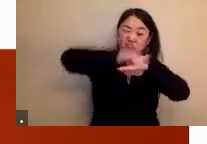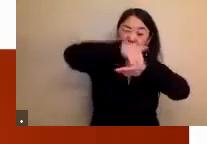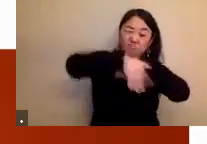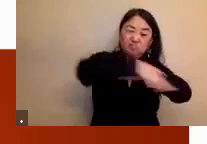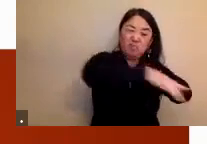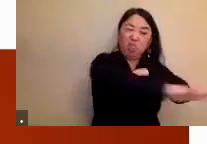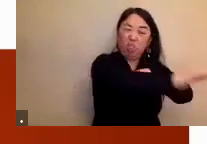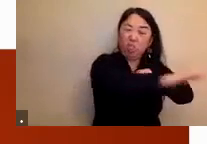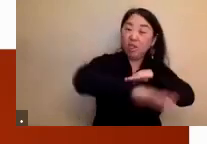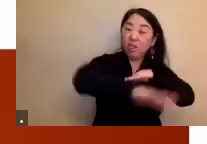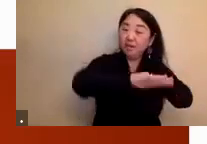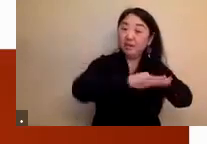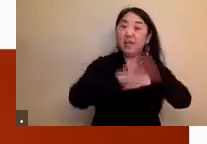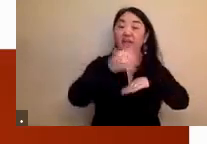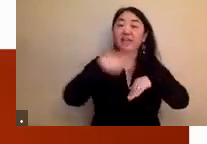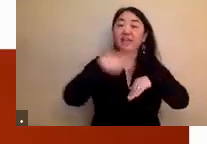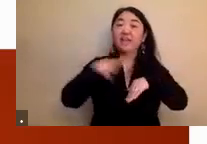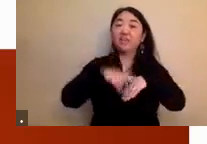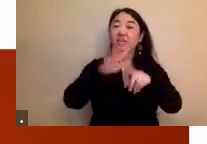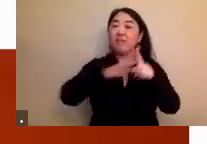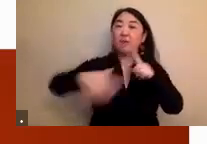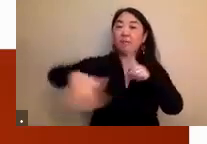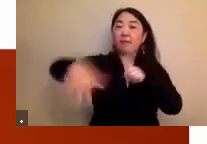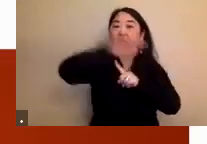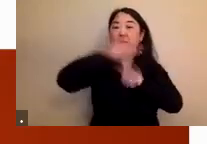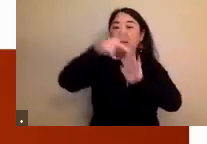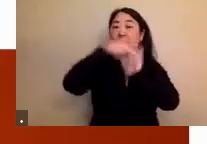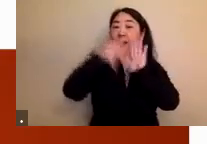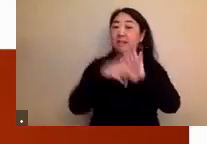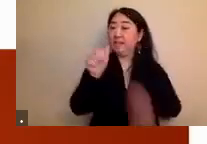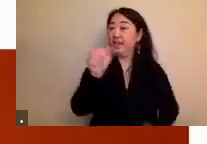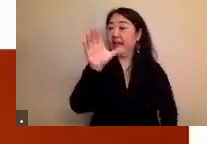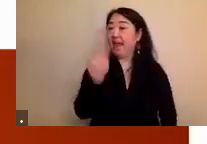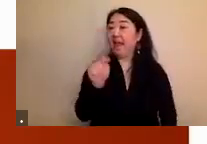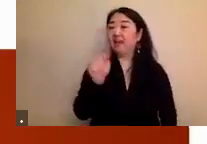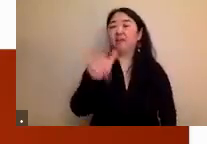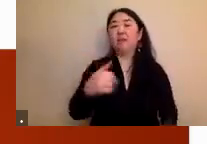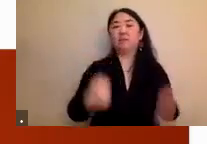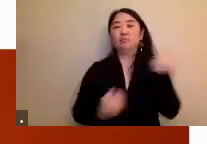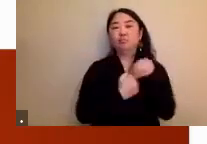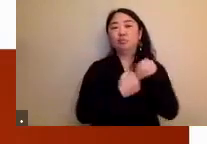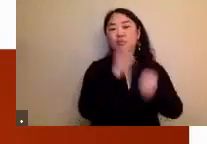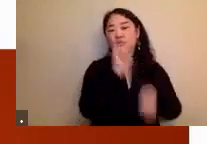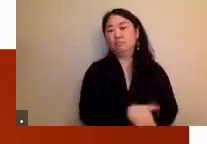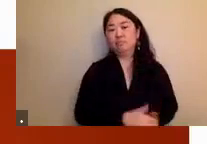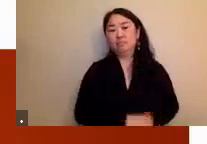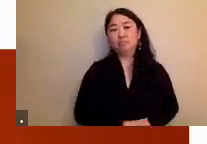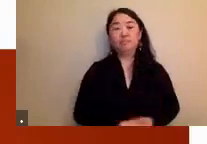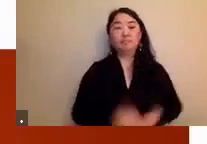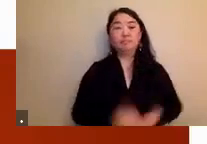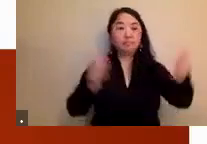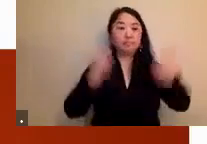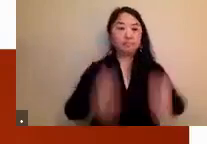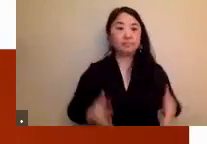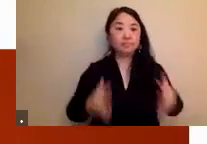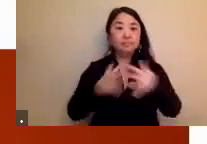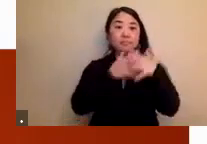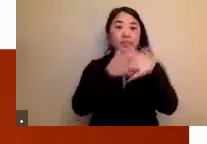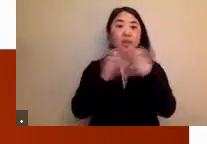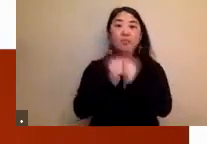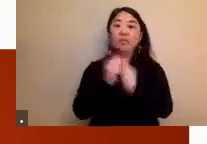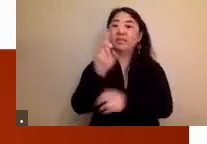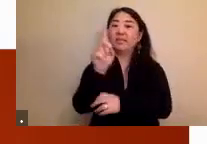Environmental Policy Act is one of those acts that supports that. Also, the Americans with Disability Act